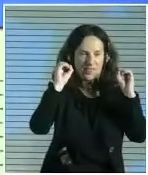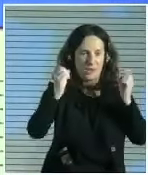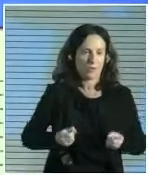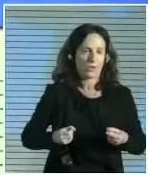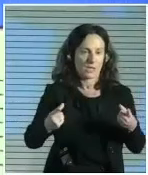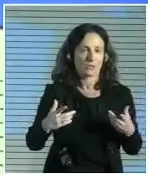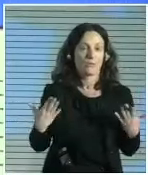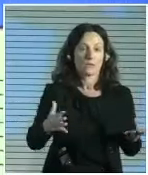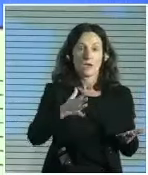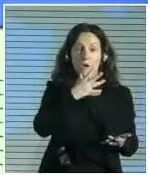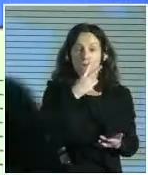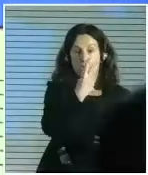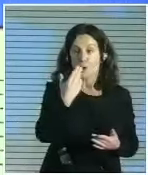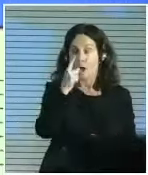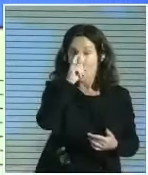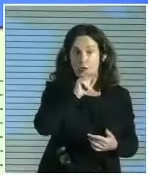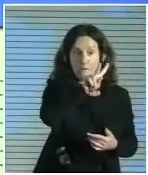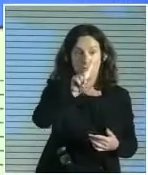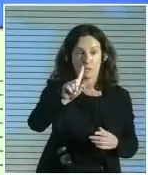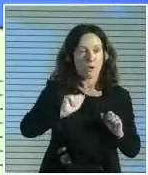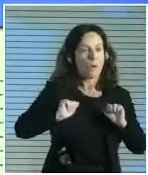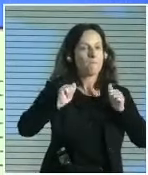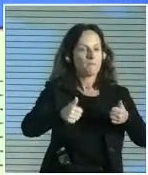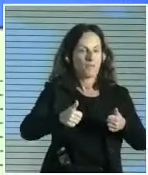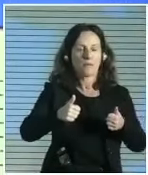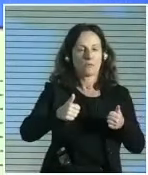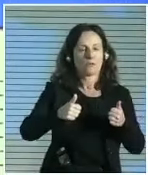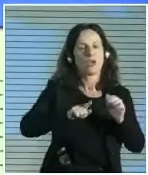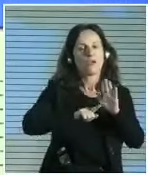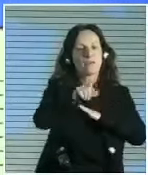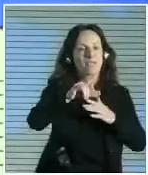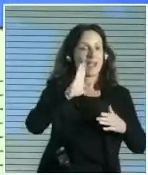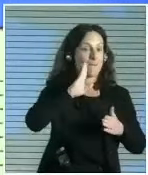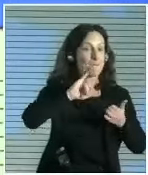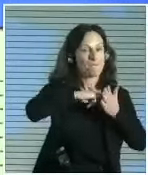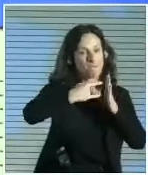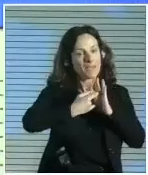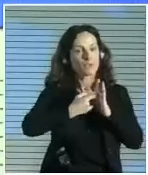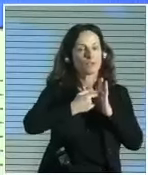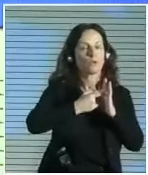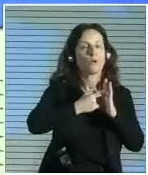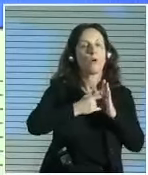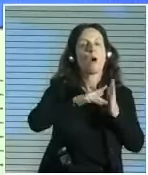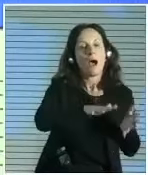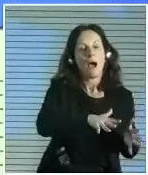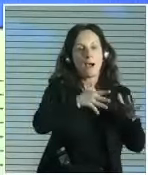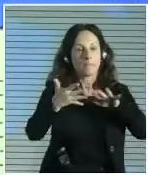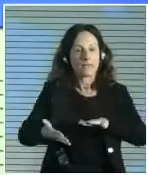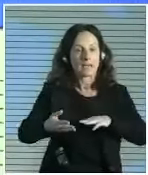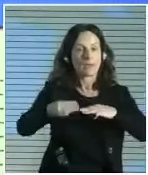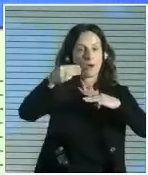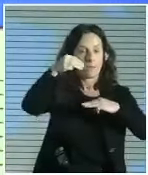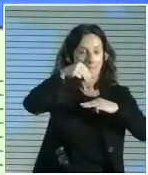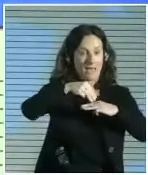the methodology and the application that from the destination platform will allow us to manage